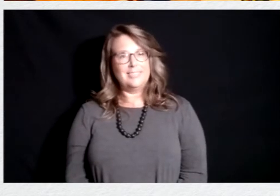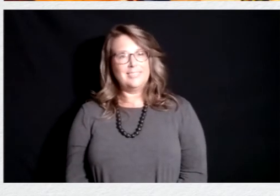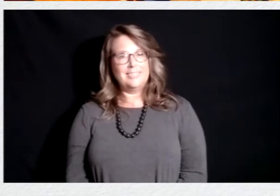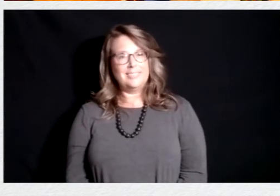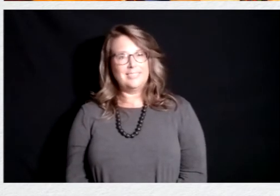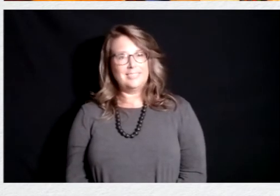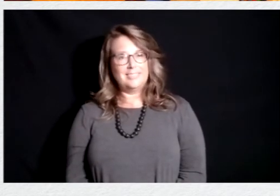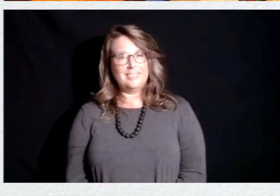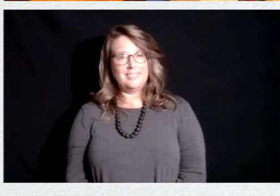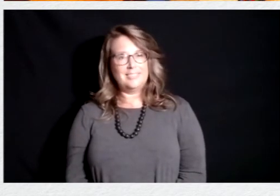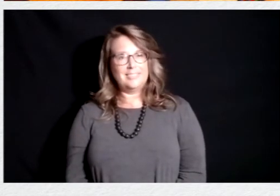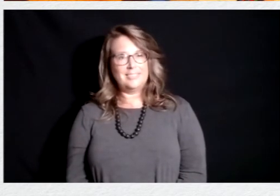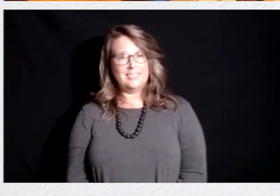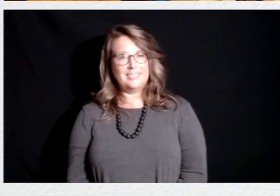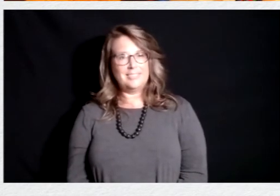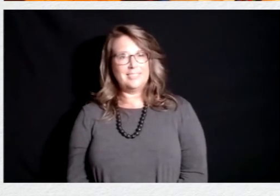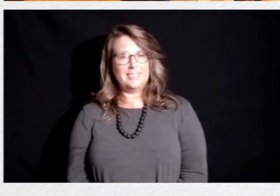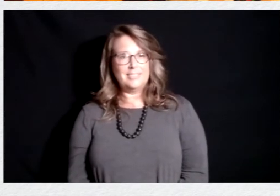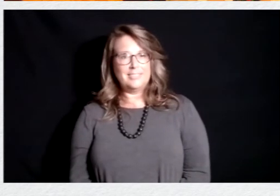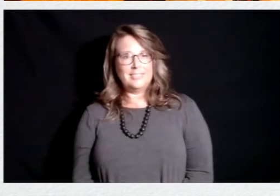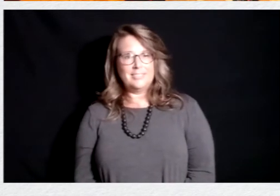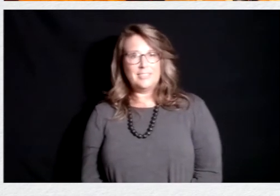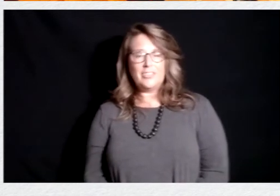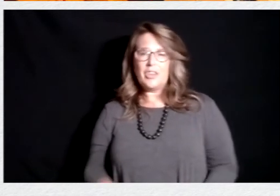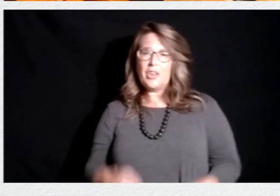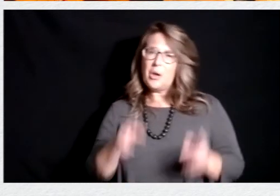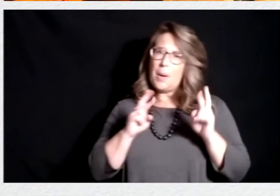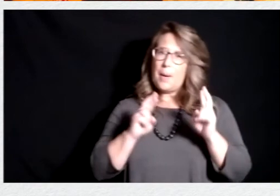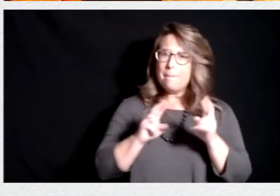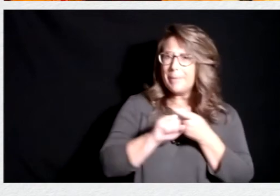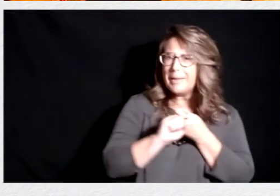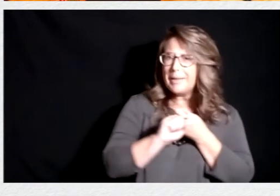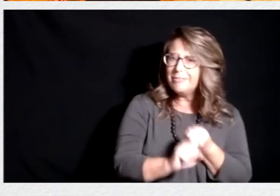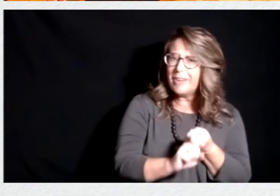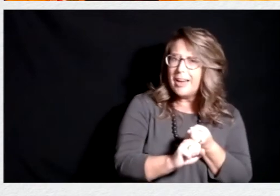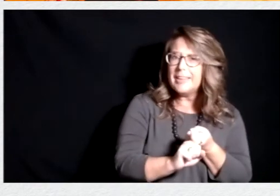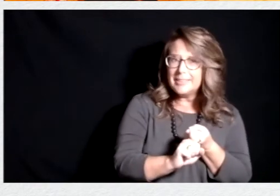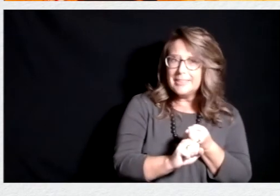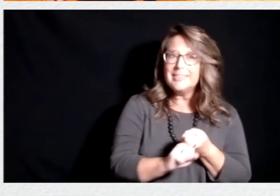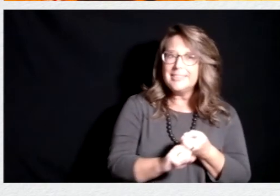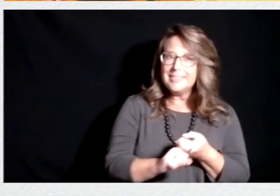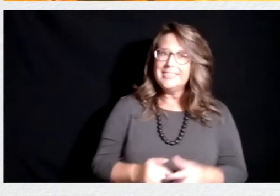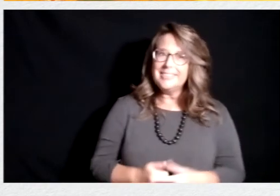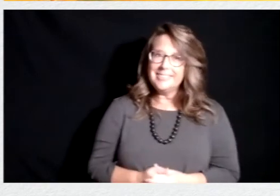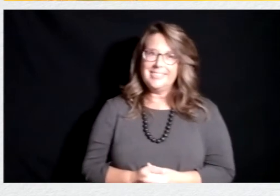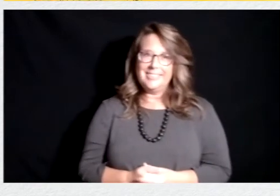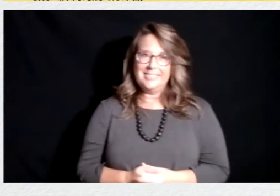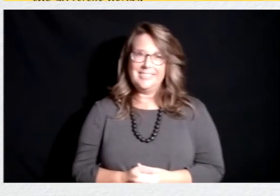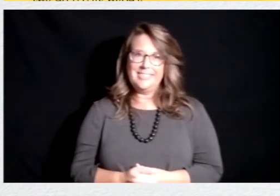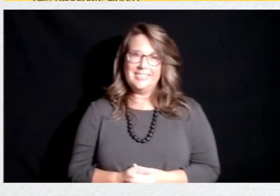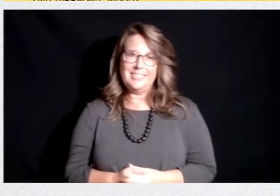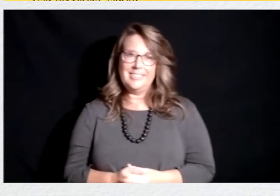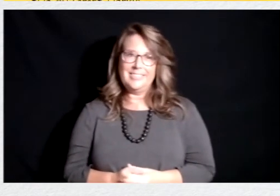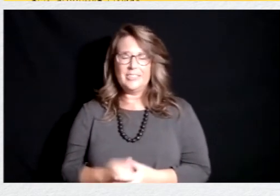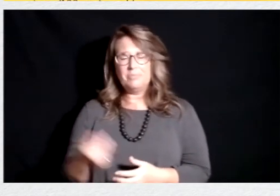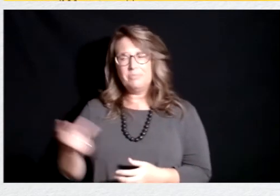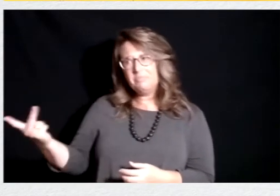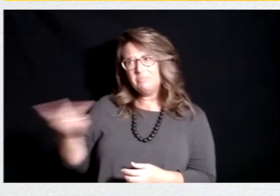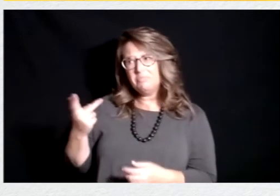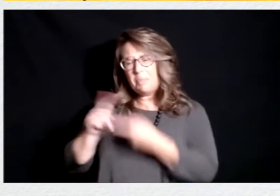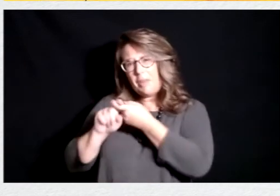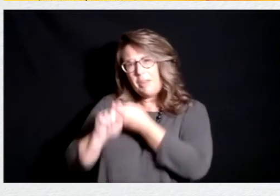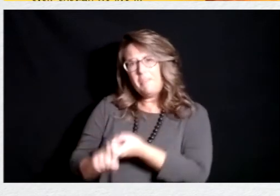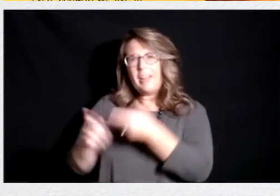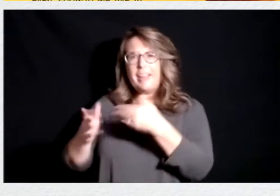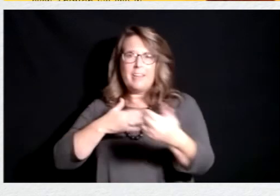We are best friends. Somos los mejores amigos. Even though we live in two